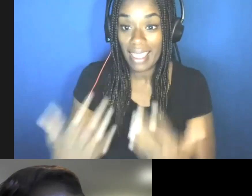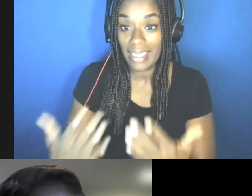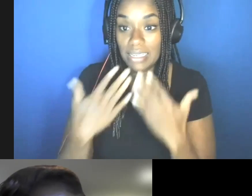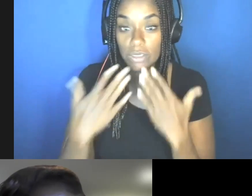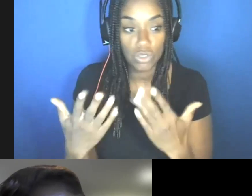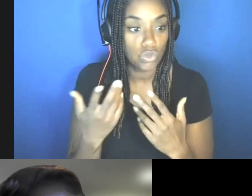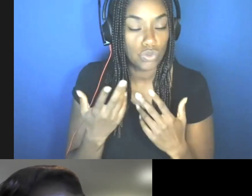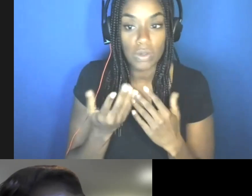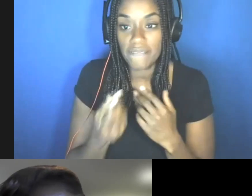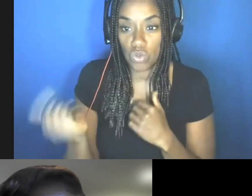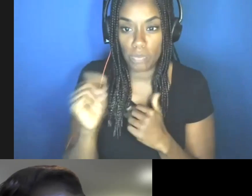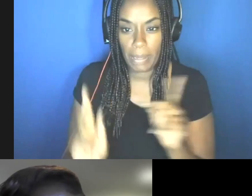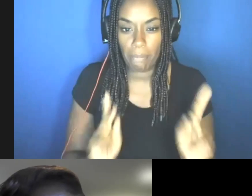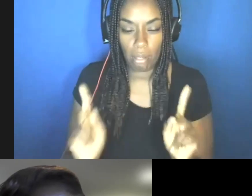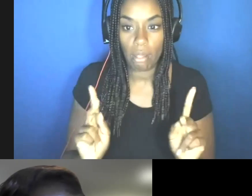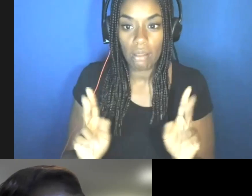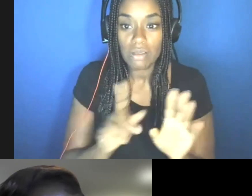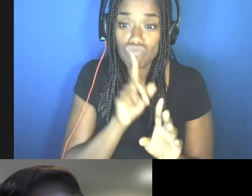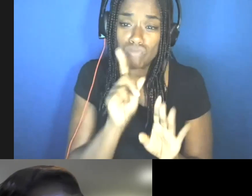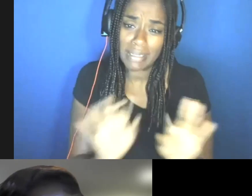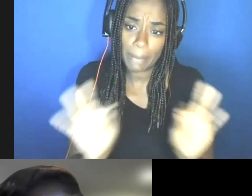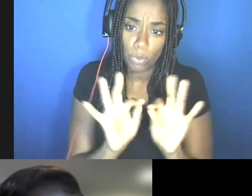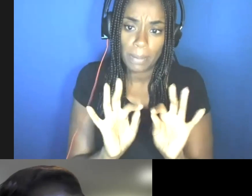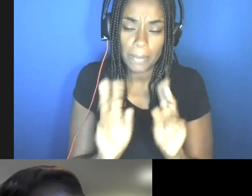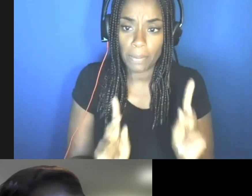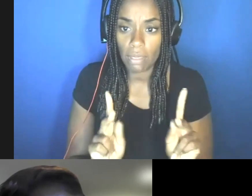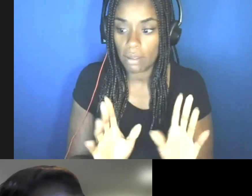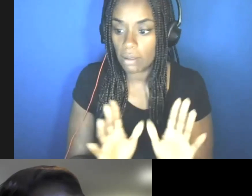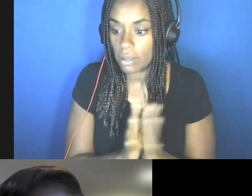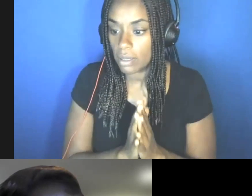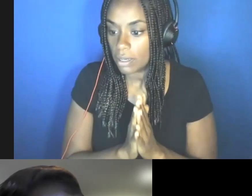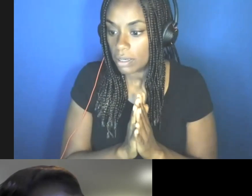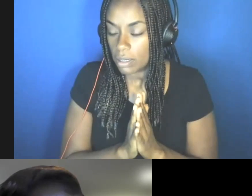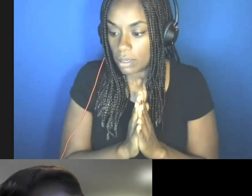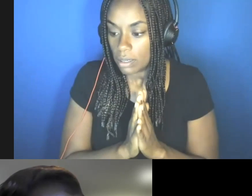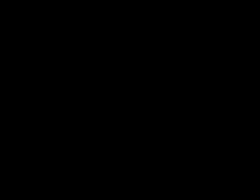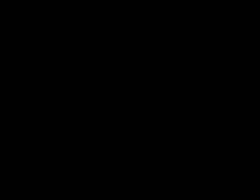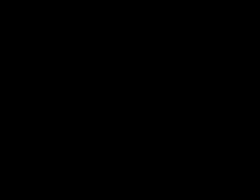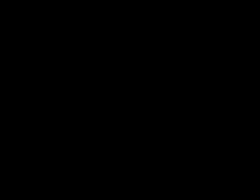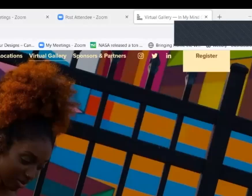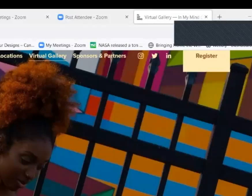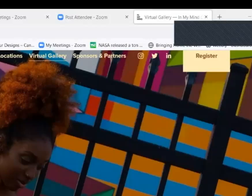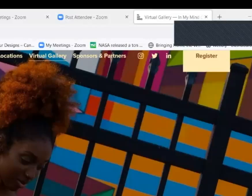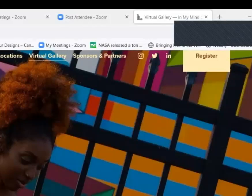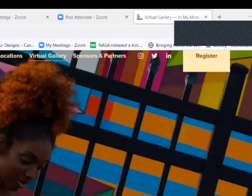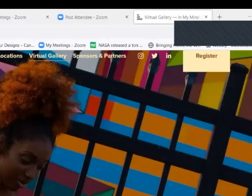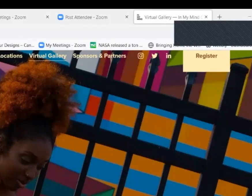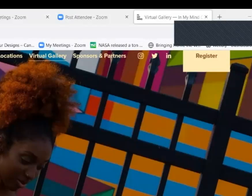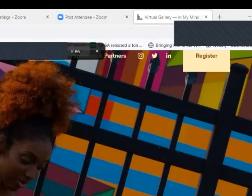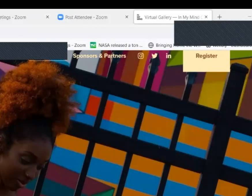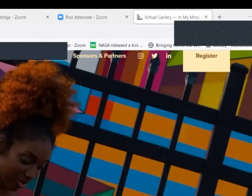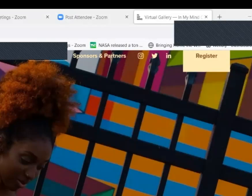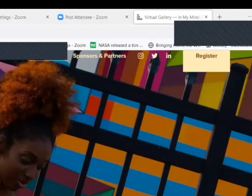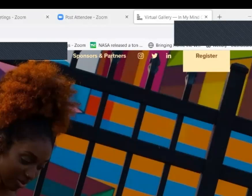couple of people, a couple of really important people. I want to be able to thank Talia Santiago from the State Department